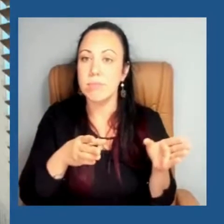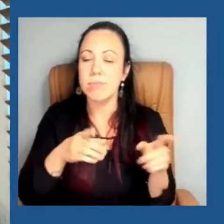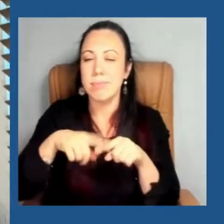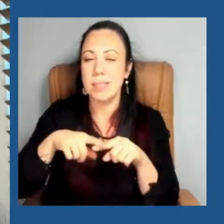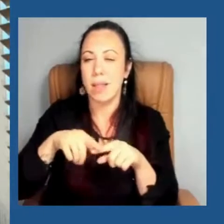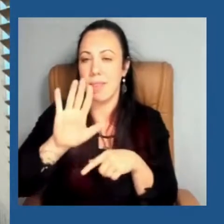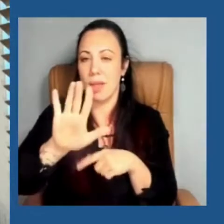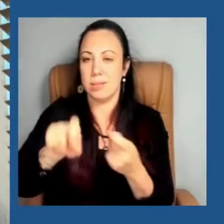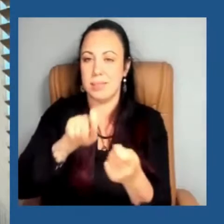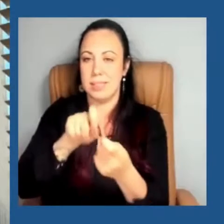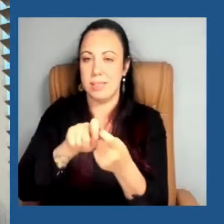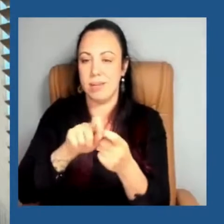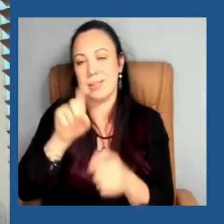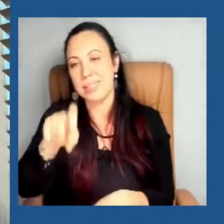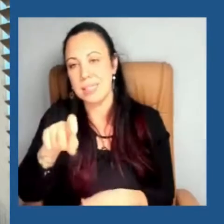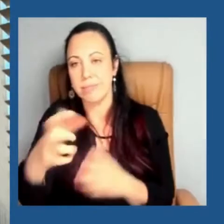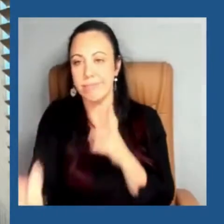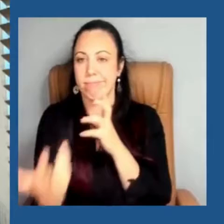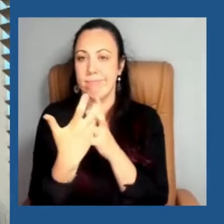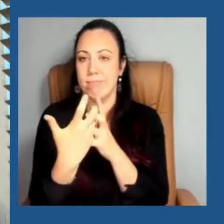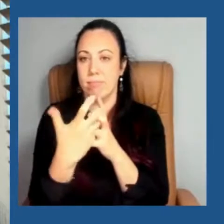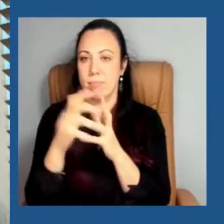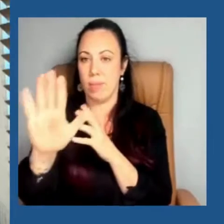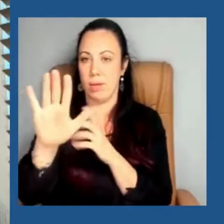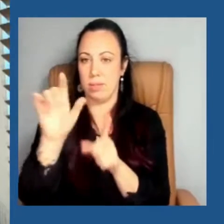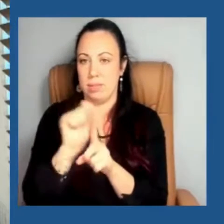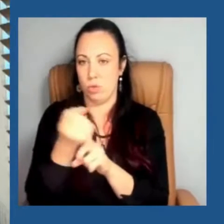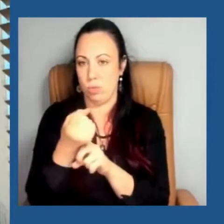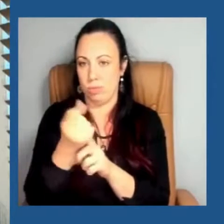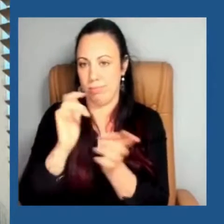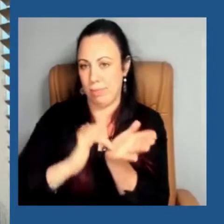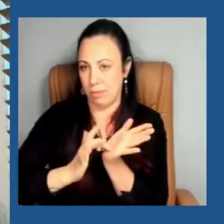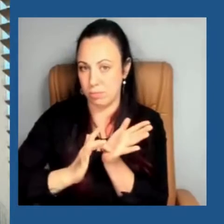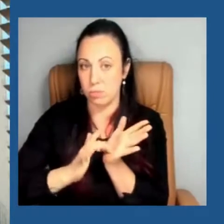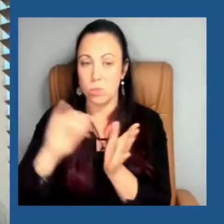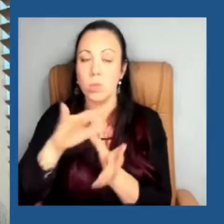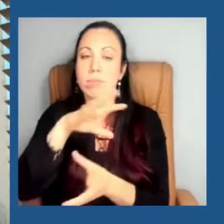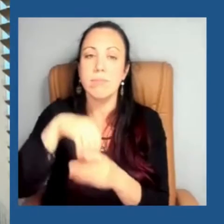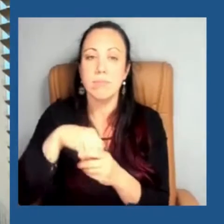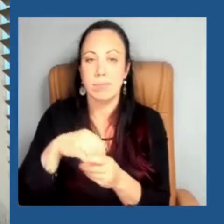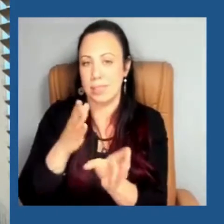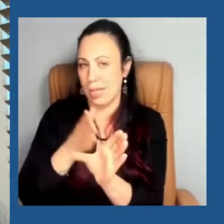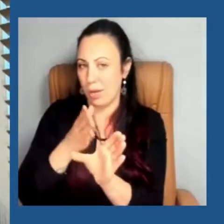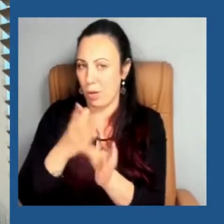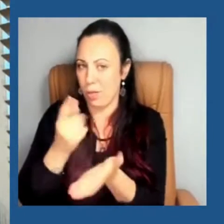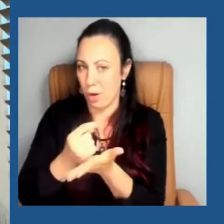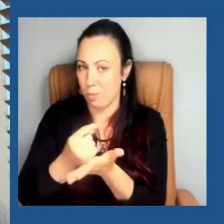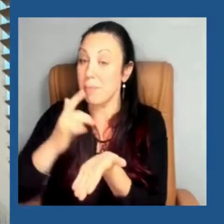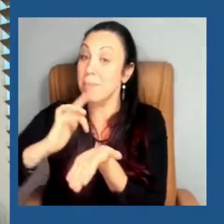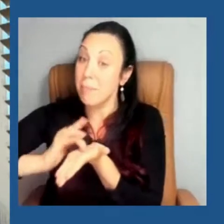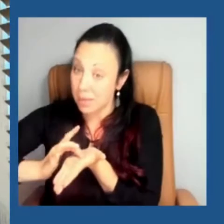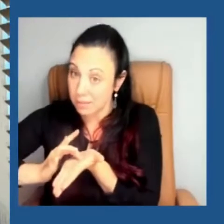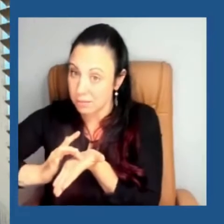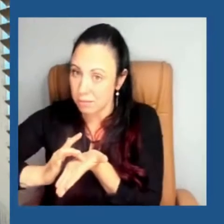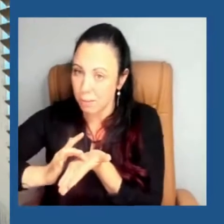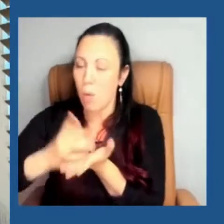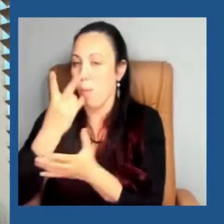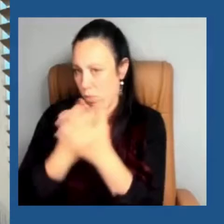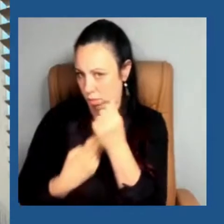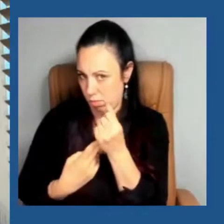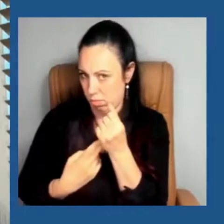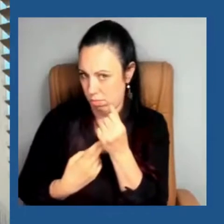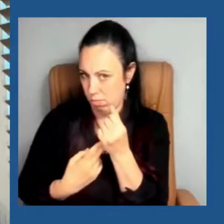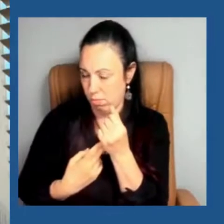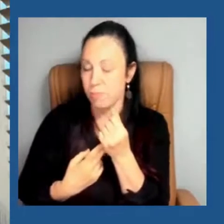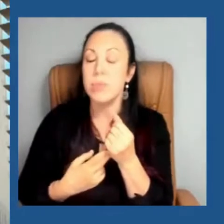and medical situation. It usually also includes psychotherapy, medication, or both. Patients will likely be